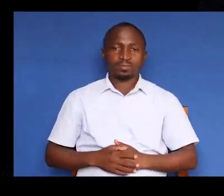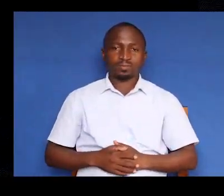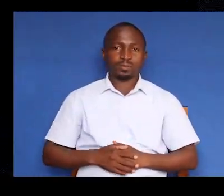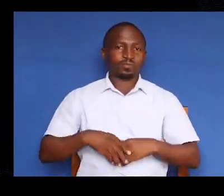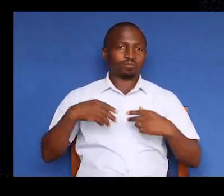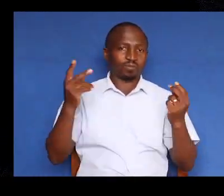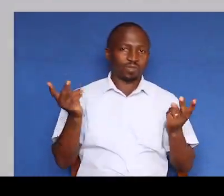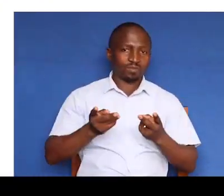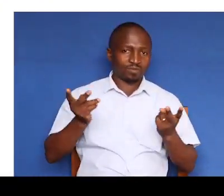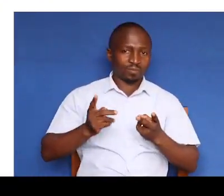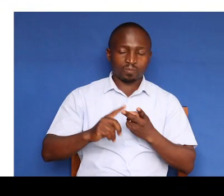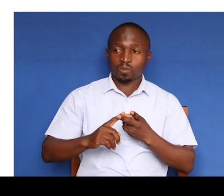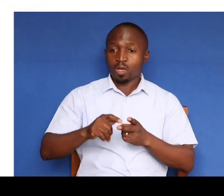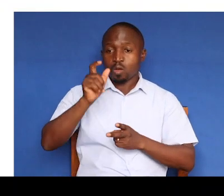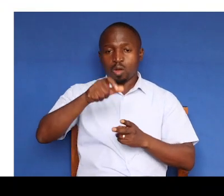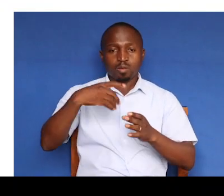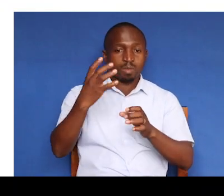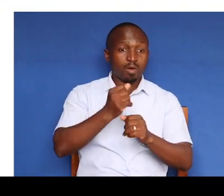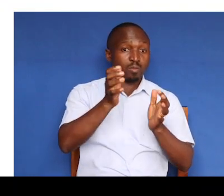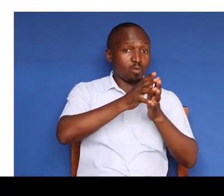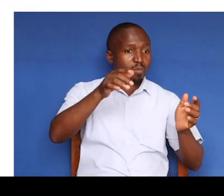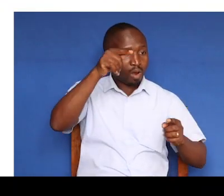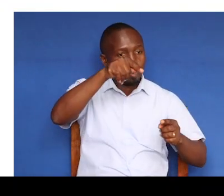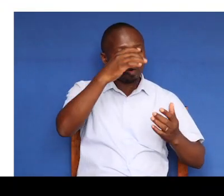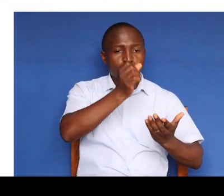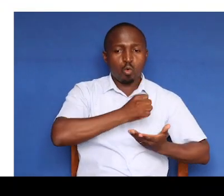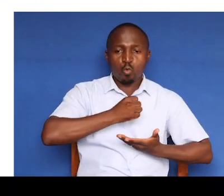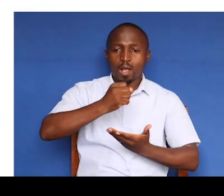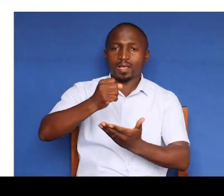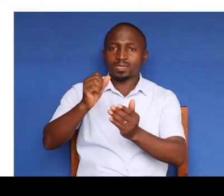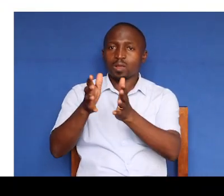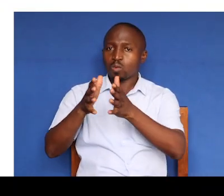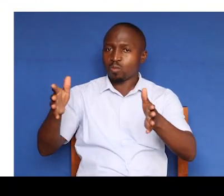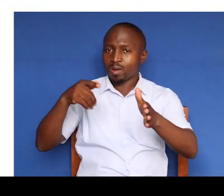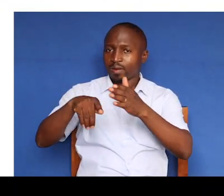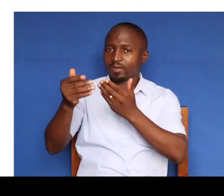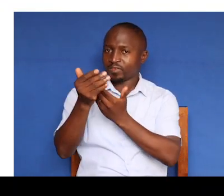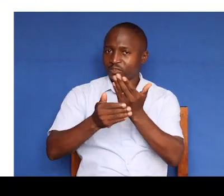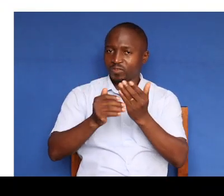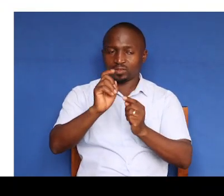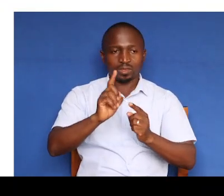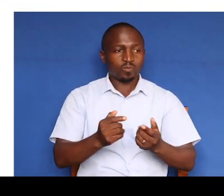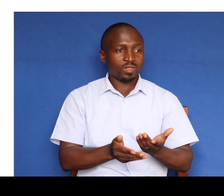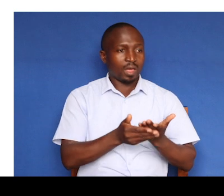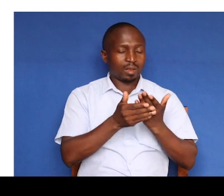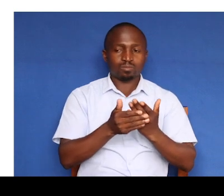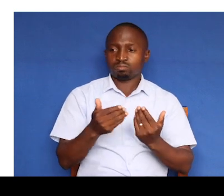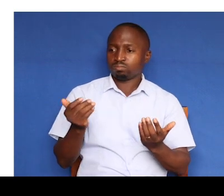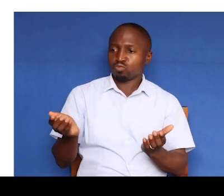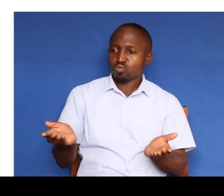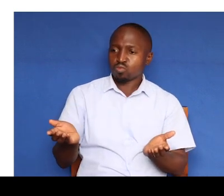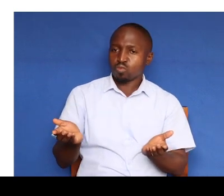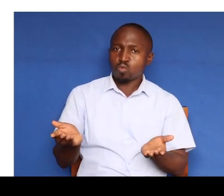And another, high income earners are big investors in the country. So they help economic